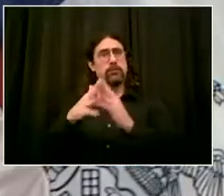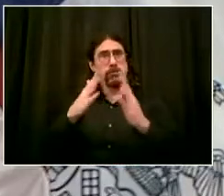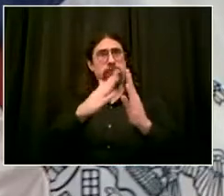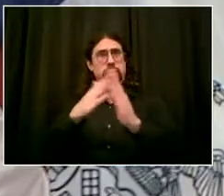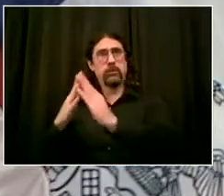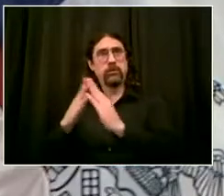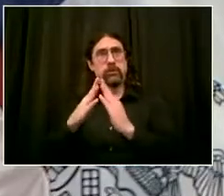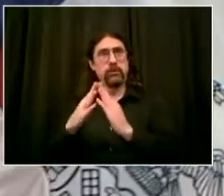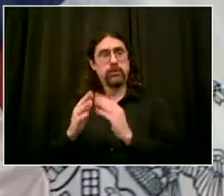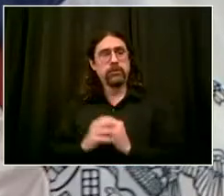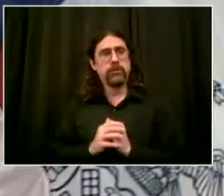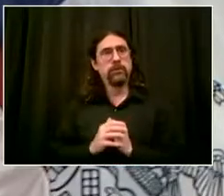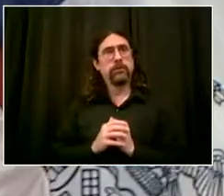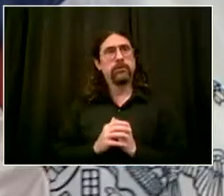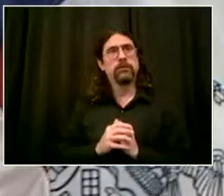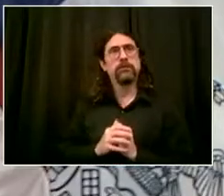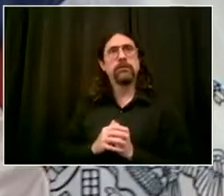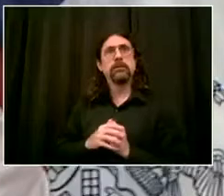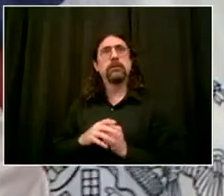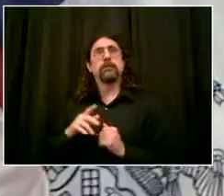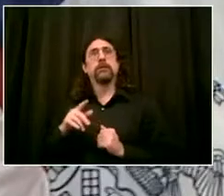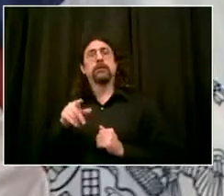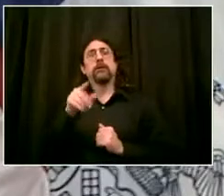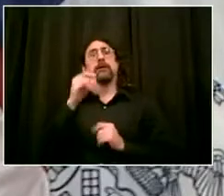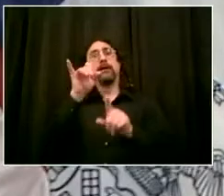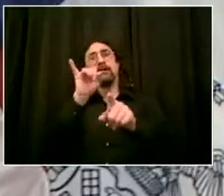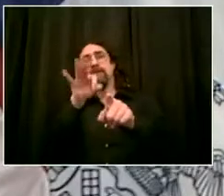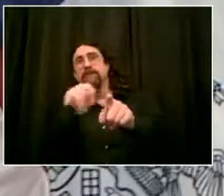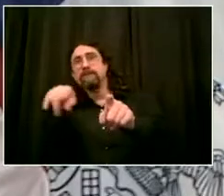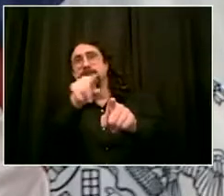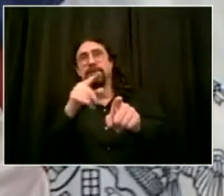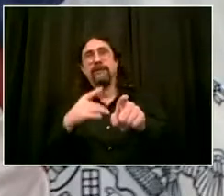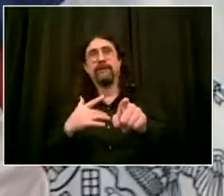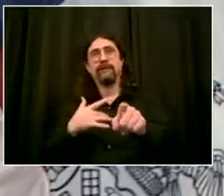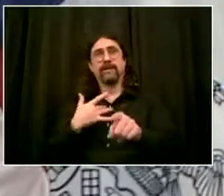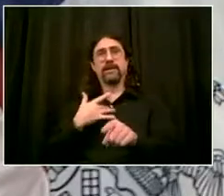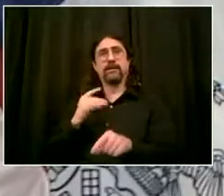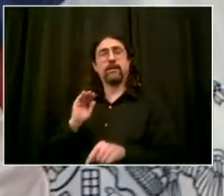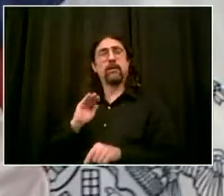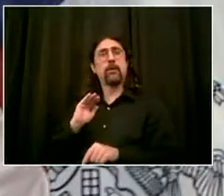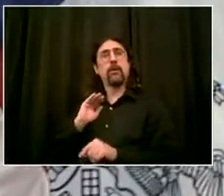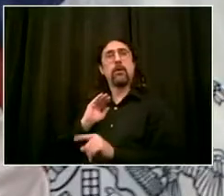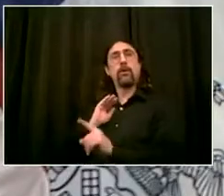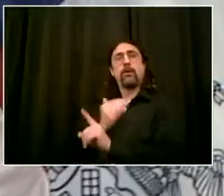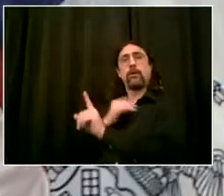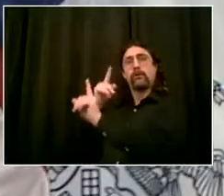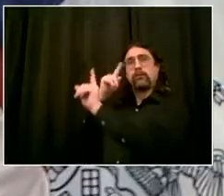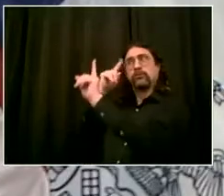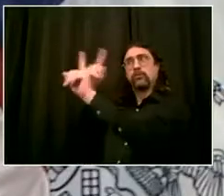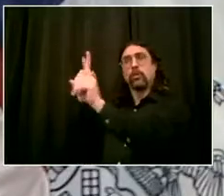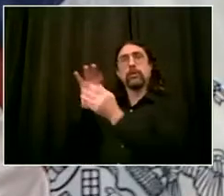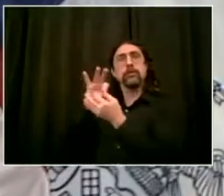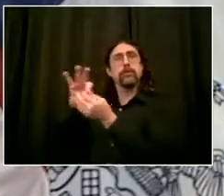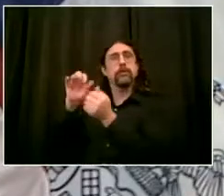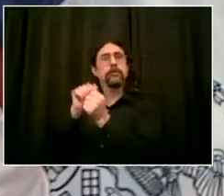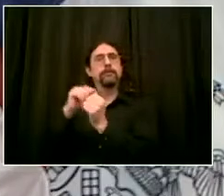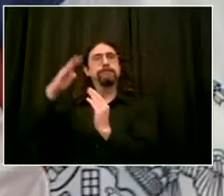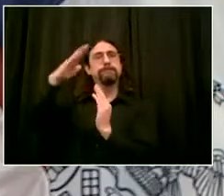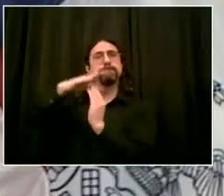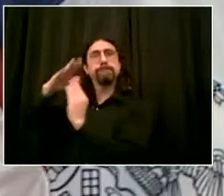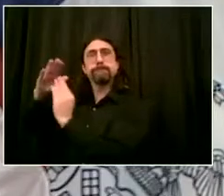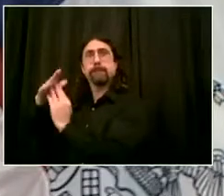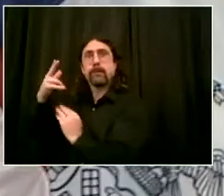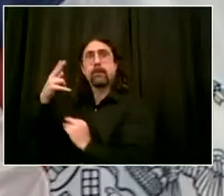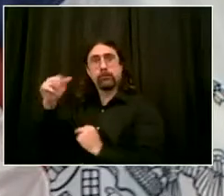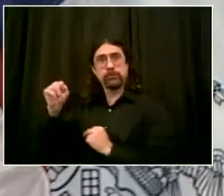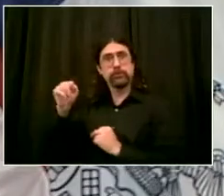painfully horribly from specialized high schools would have opportunity but not to in any other way take away away from